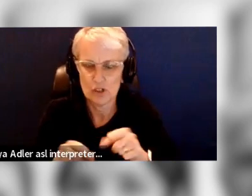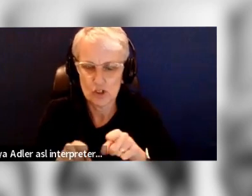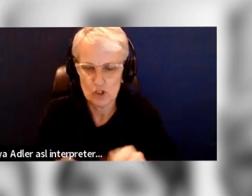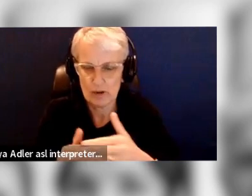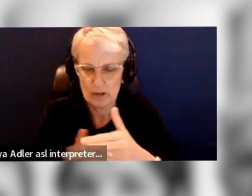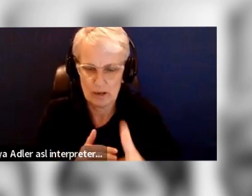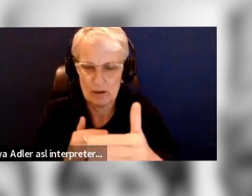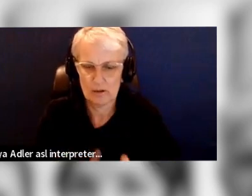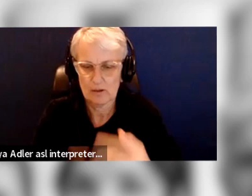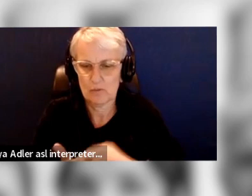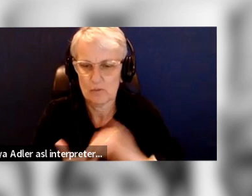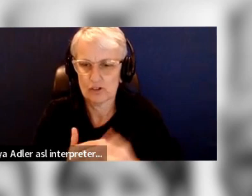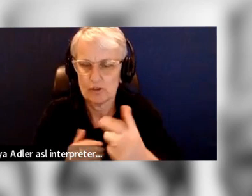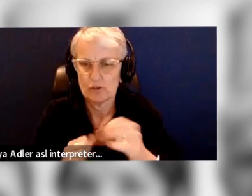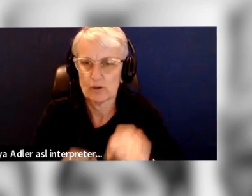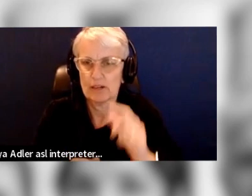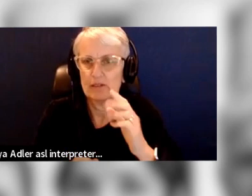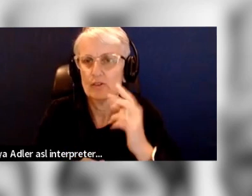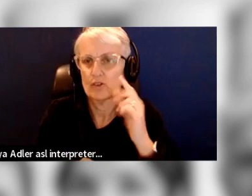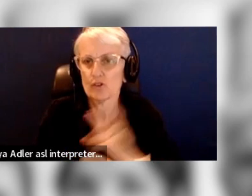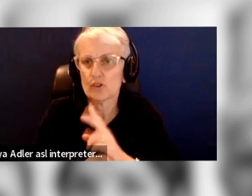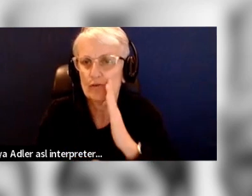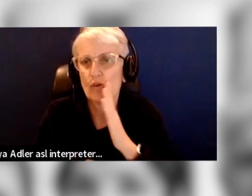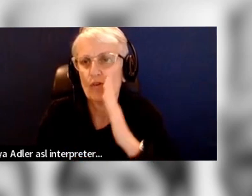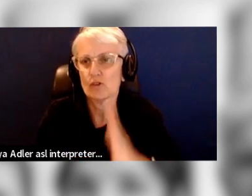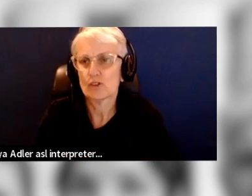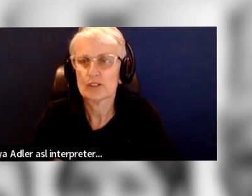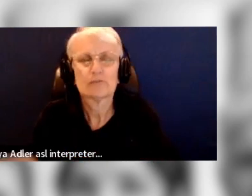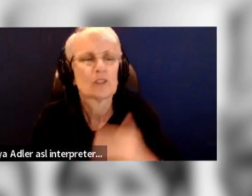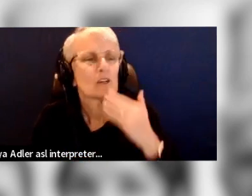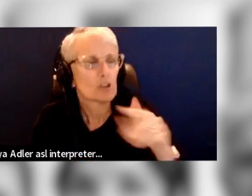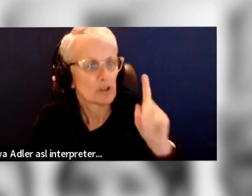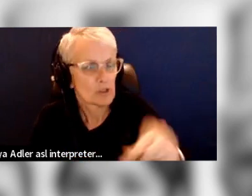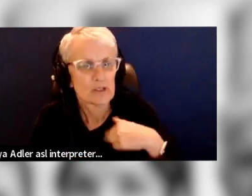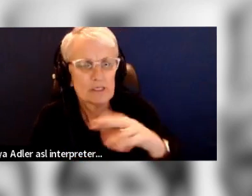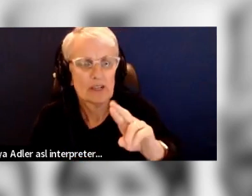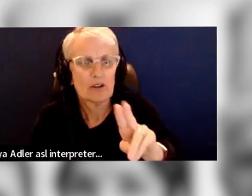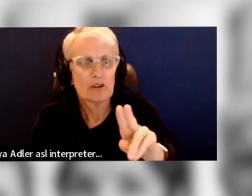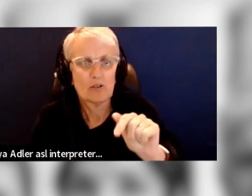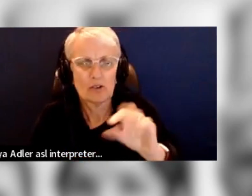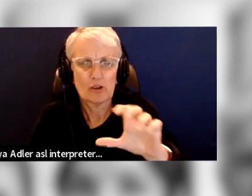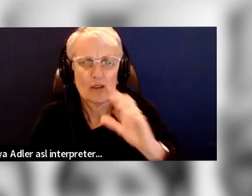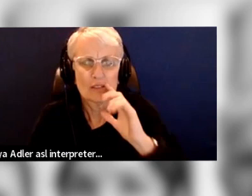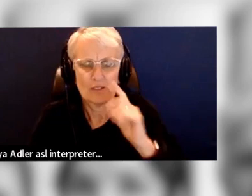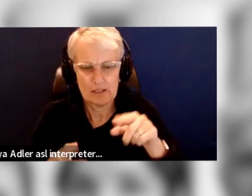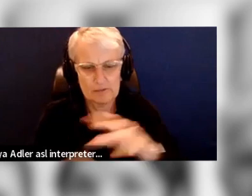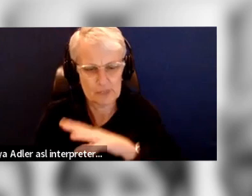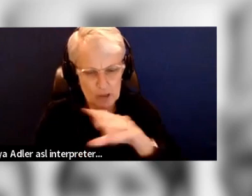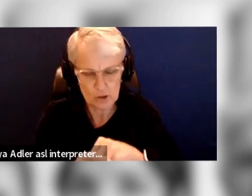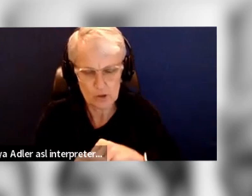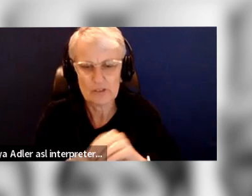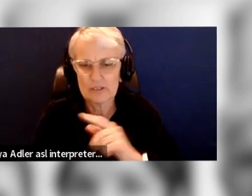be scoped for a future timeframe? It's a good question. You'll see that the rubric considers the project timeframe, but you're welcome